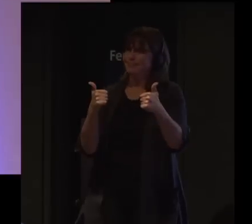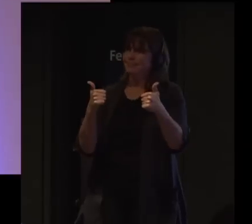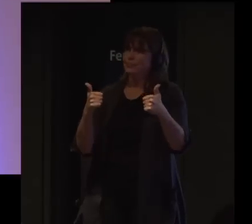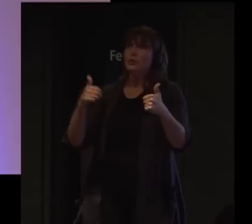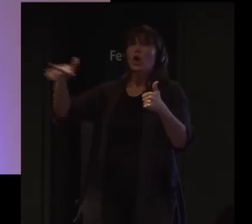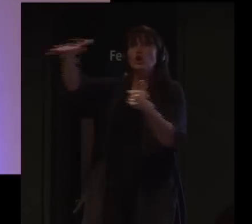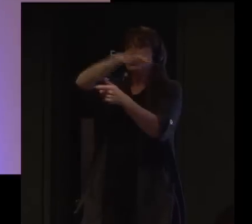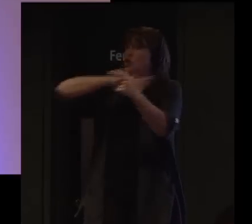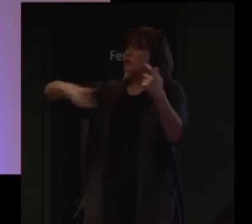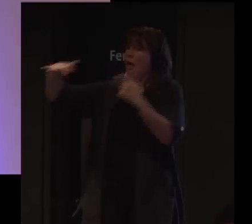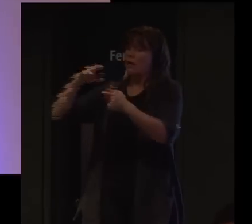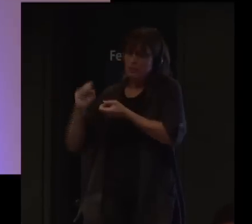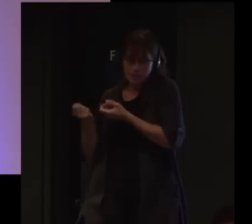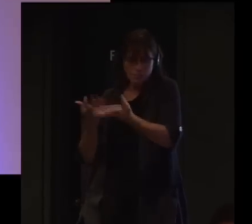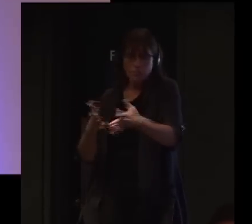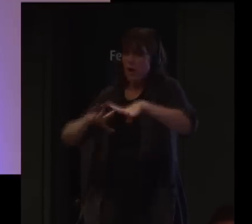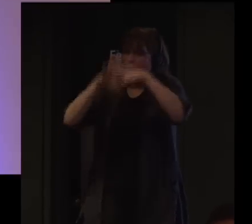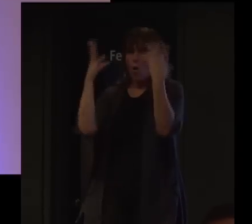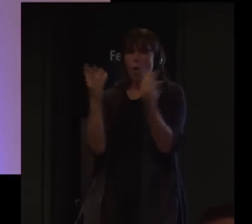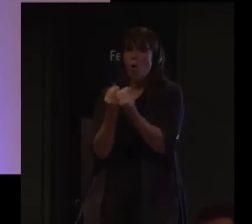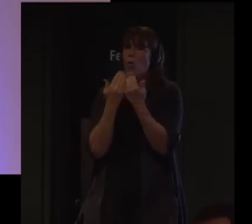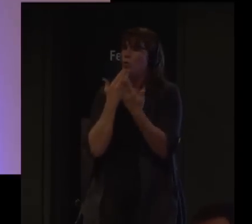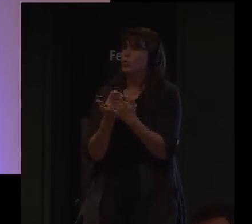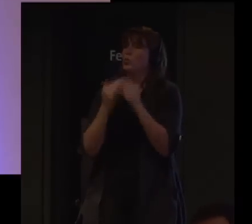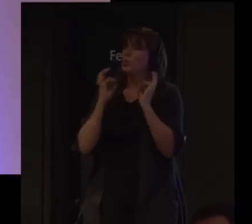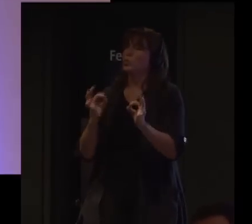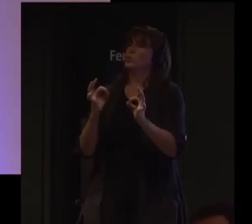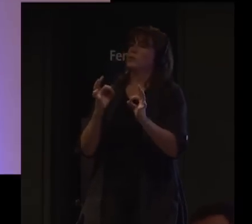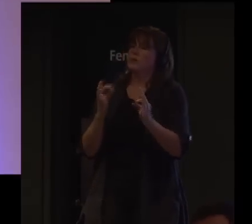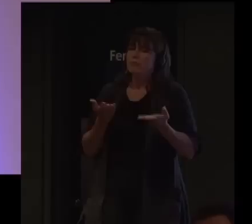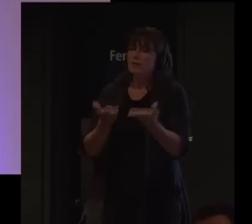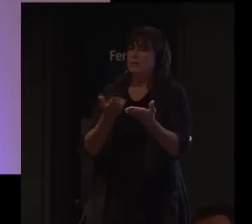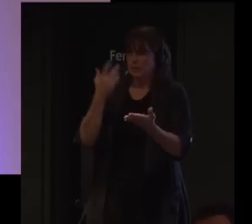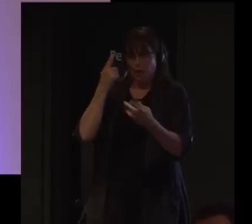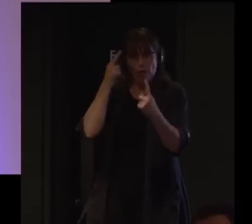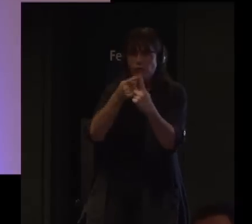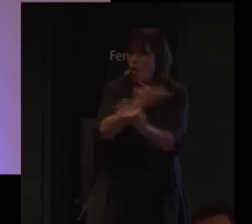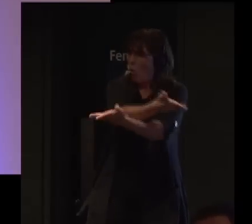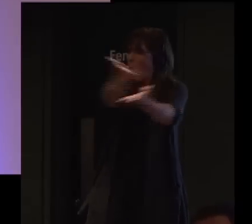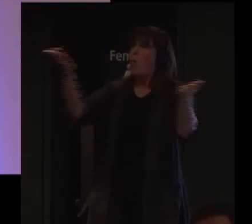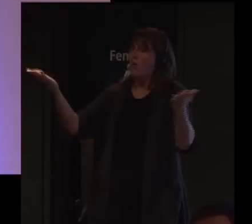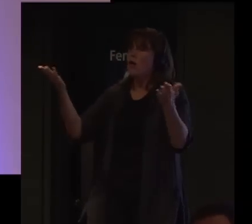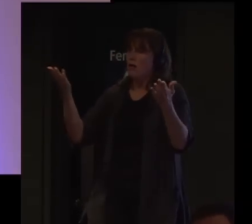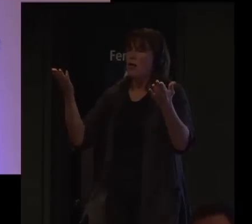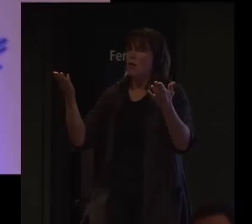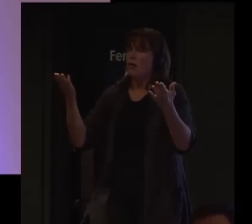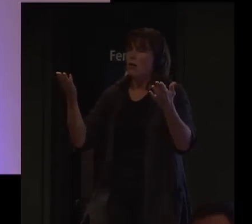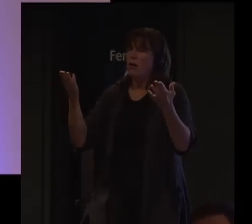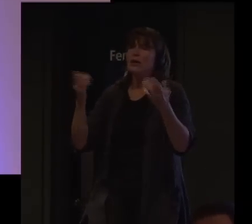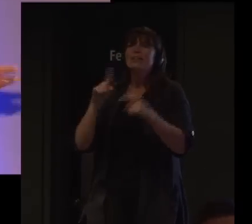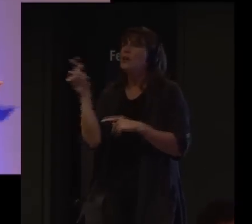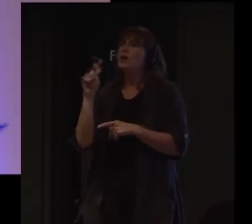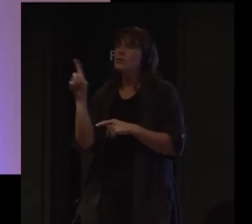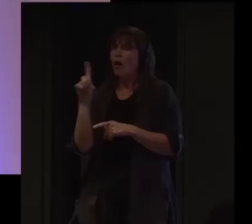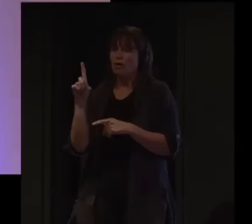provides all the, of course, the facilities for everyone to be a full citizen. This is not about having